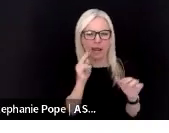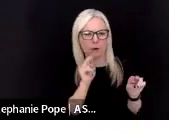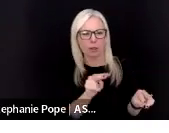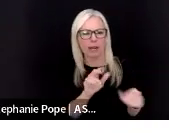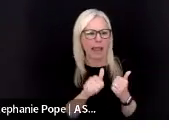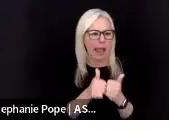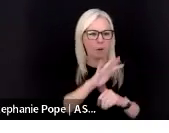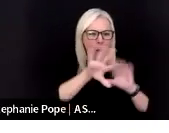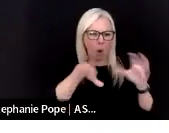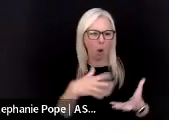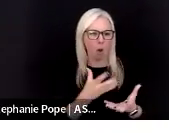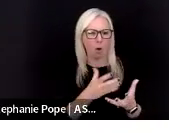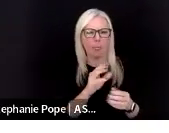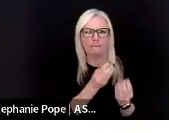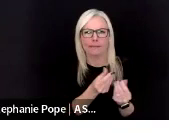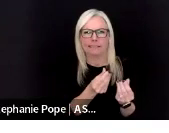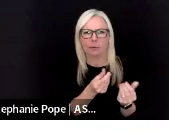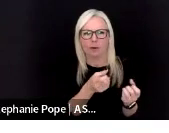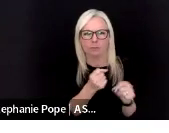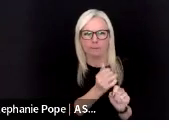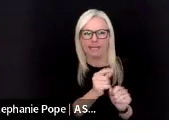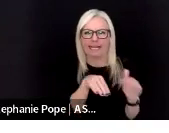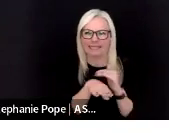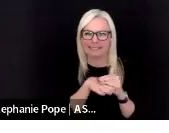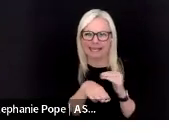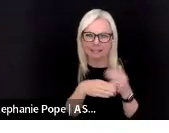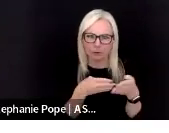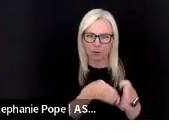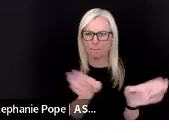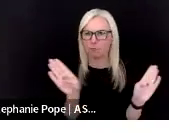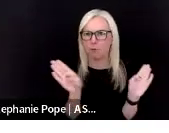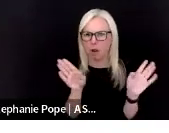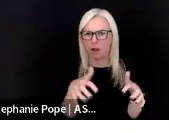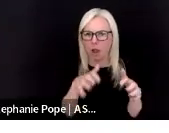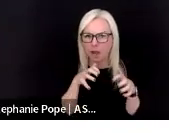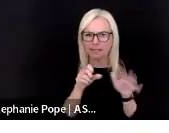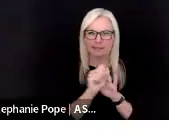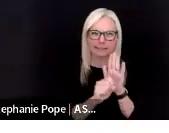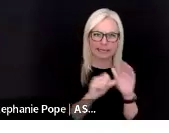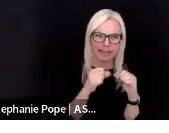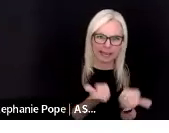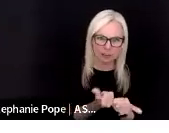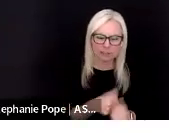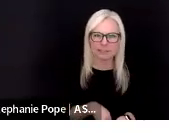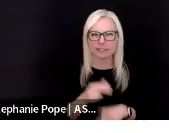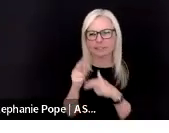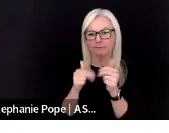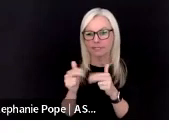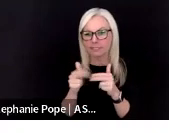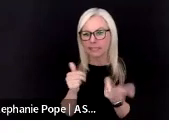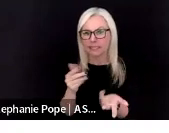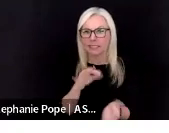materials themselves to make them as accessible as possible to the broad audience of state agencies, facilities providing services,